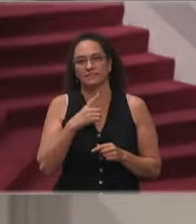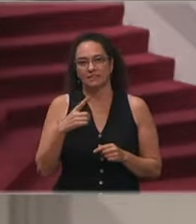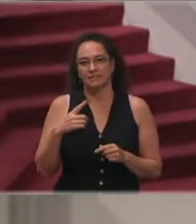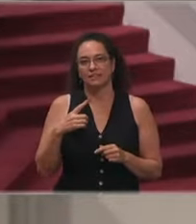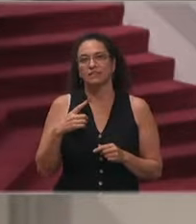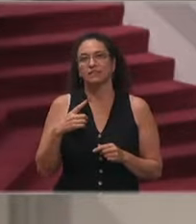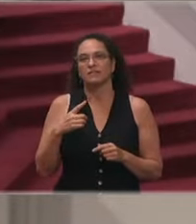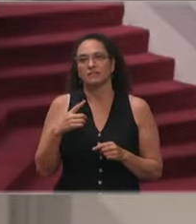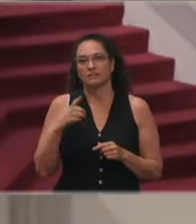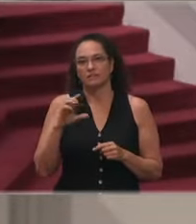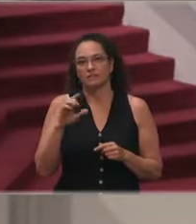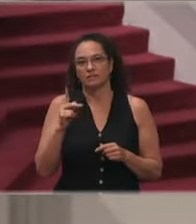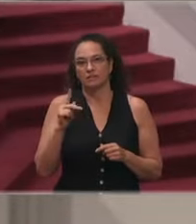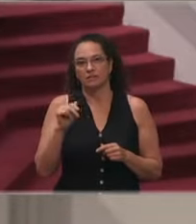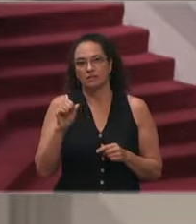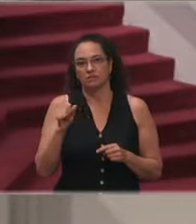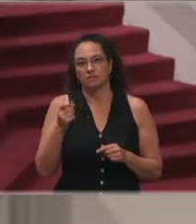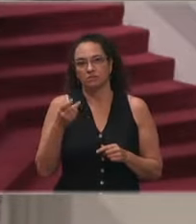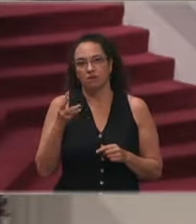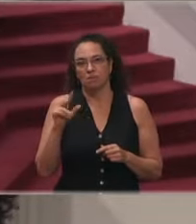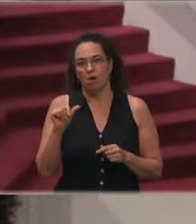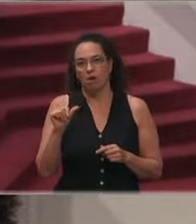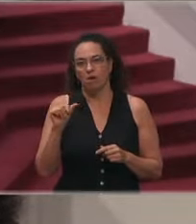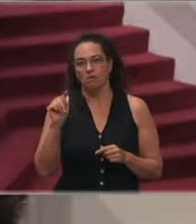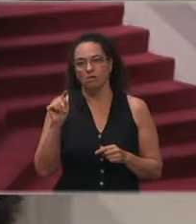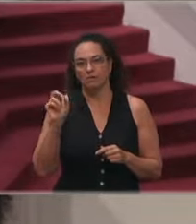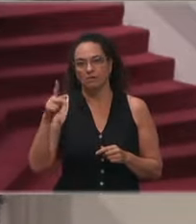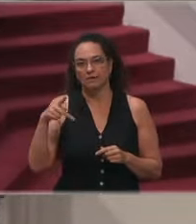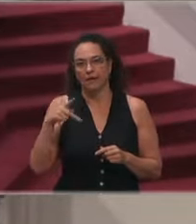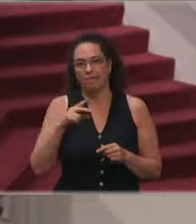Kashima, Tap, and family.